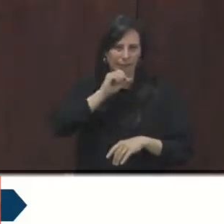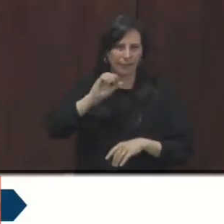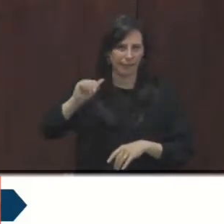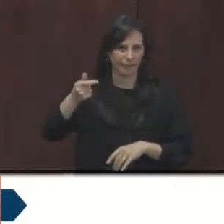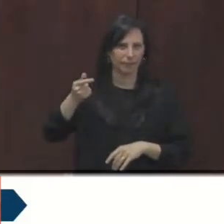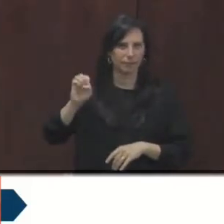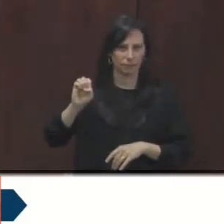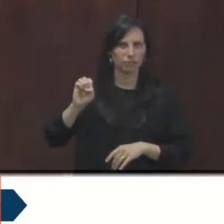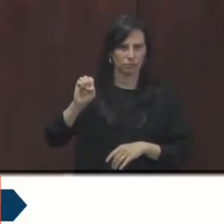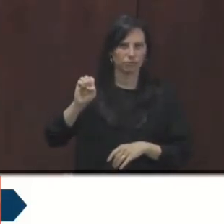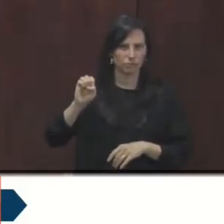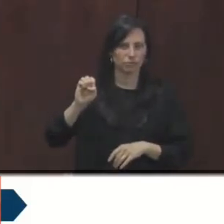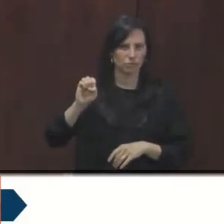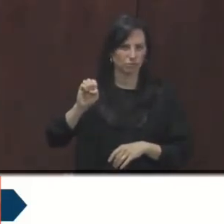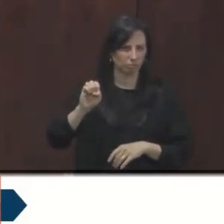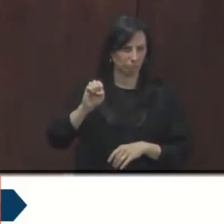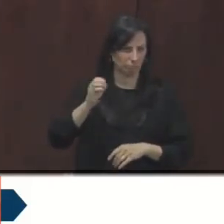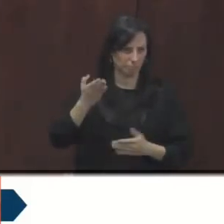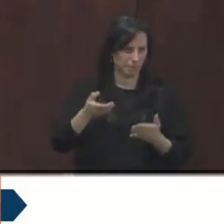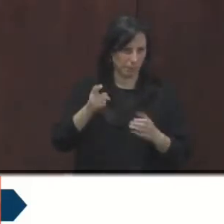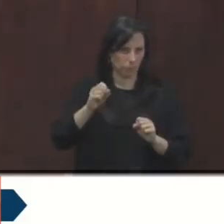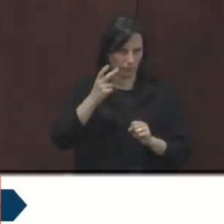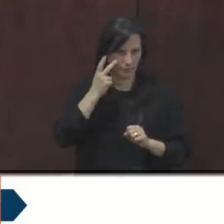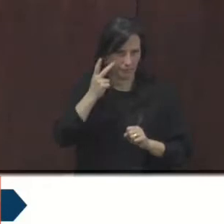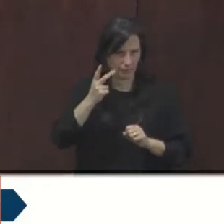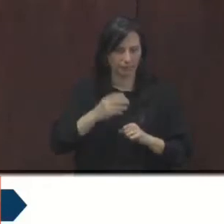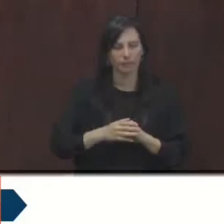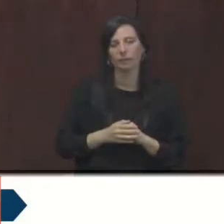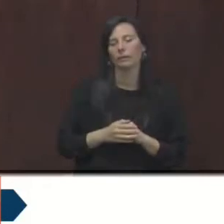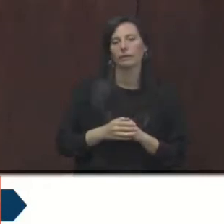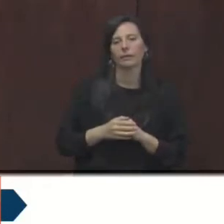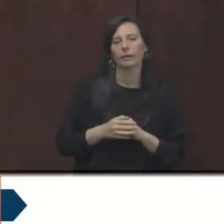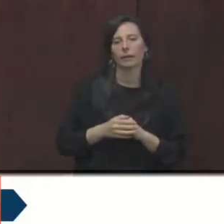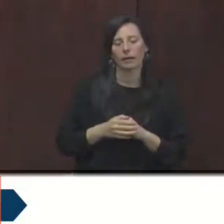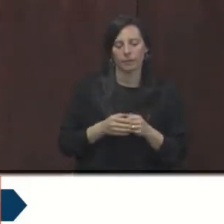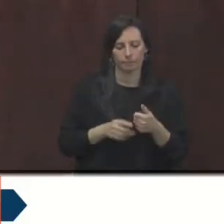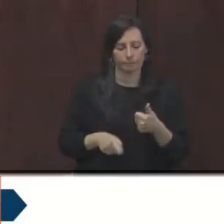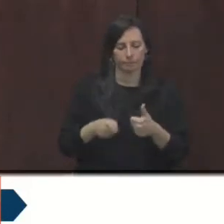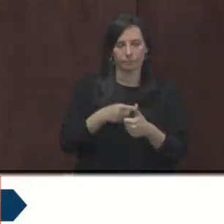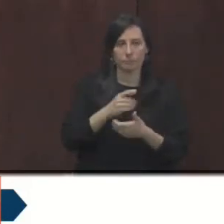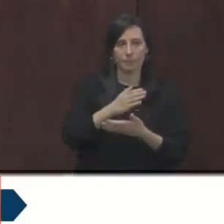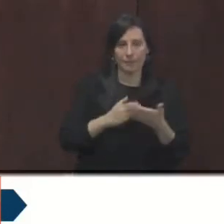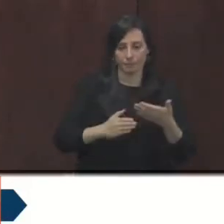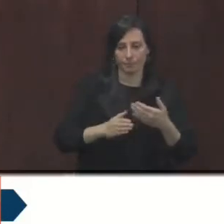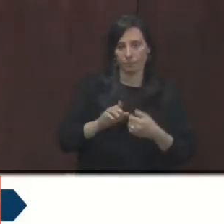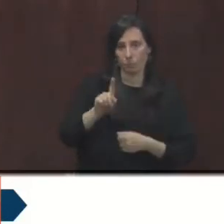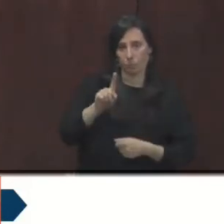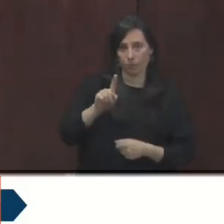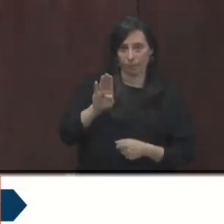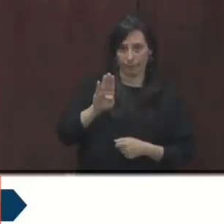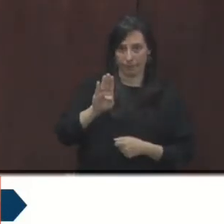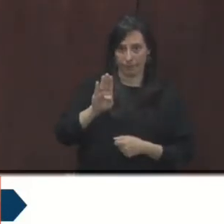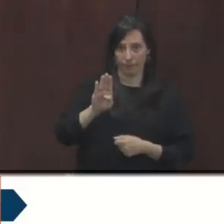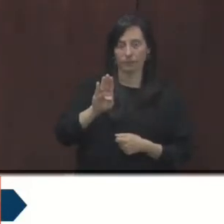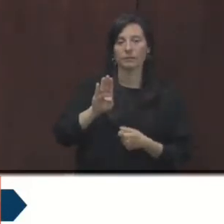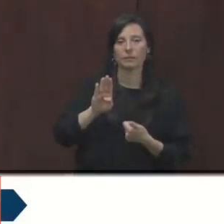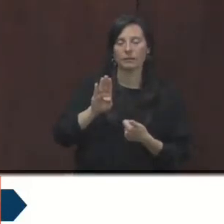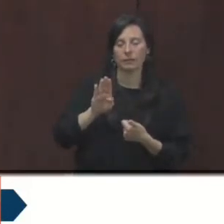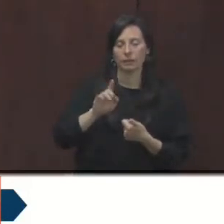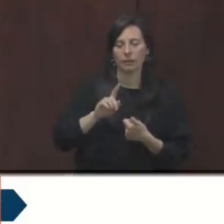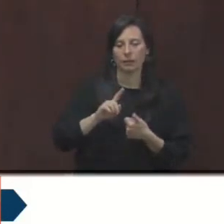that slide, to prioritize groups. And in particular, Phase 1B, because of very